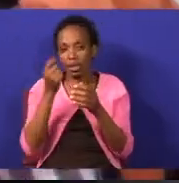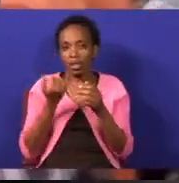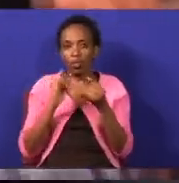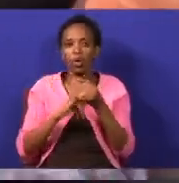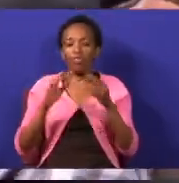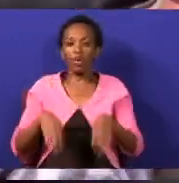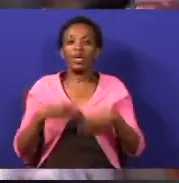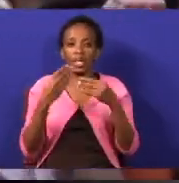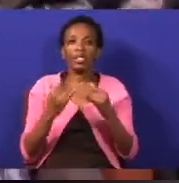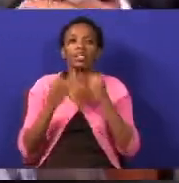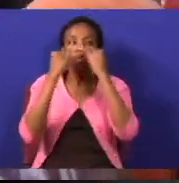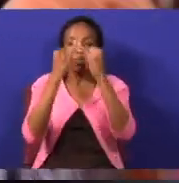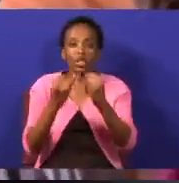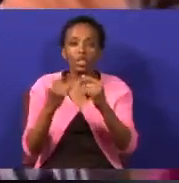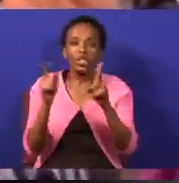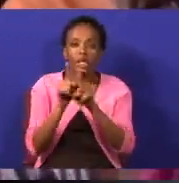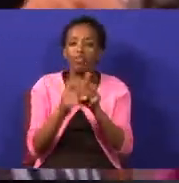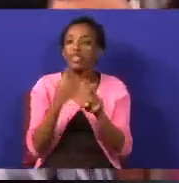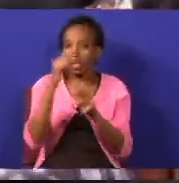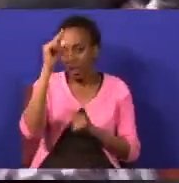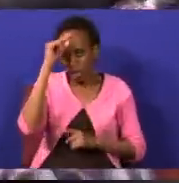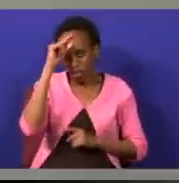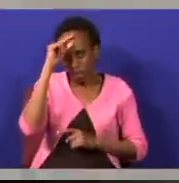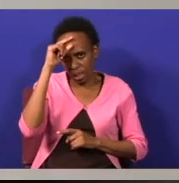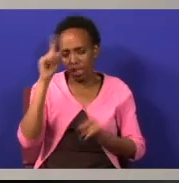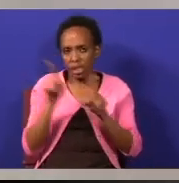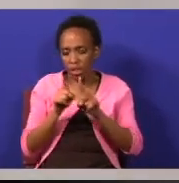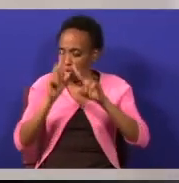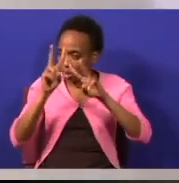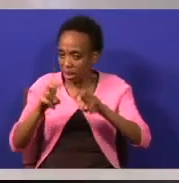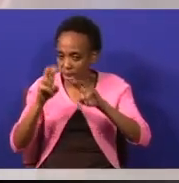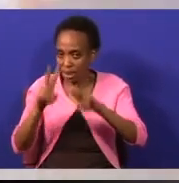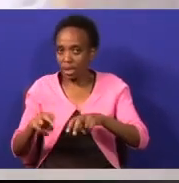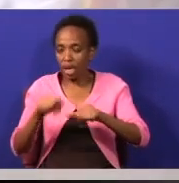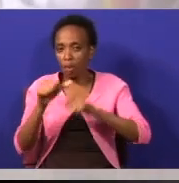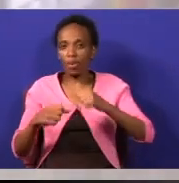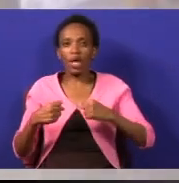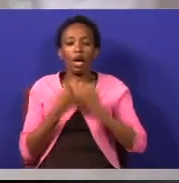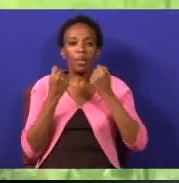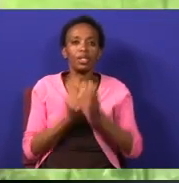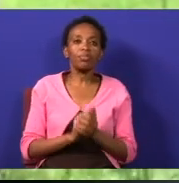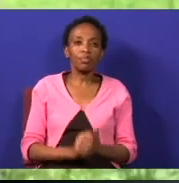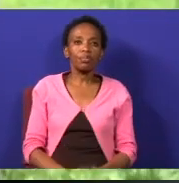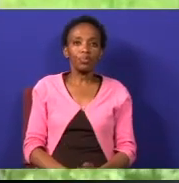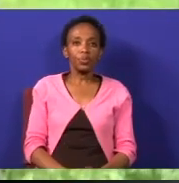an update on the issue and stated that the government was still looking into the occurrence as a whole.